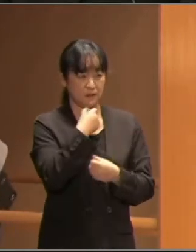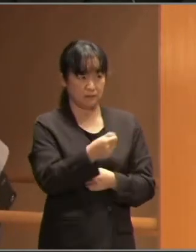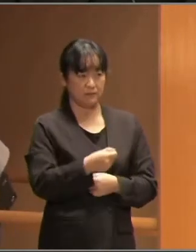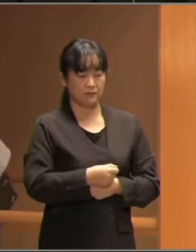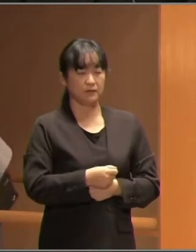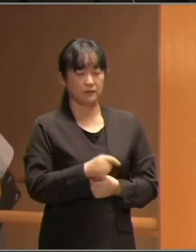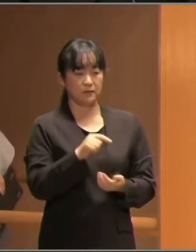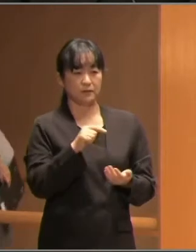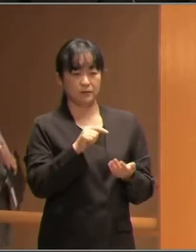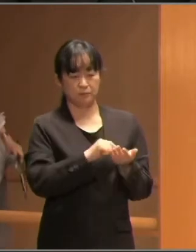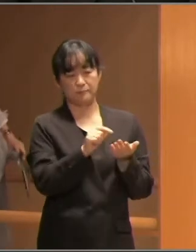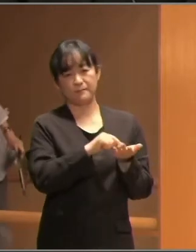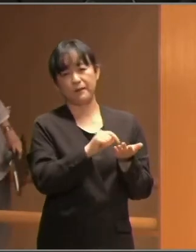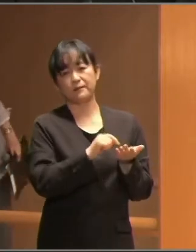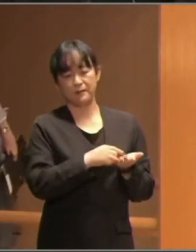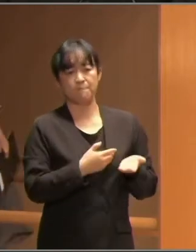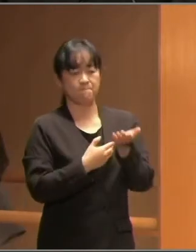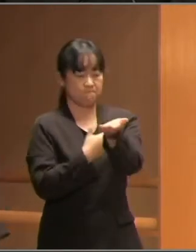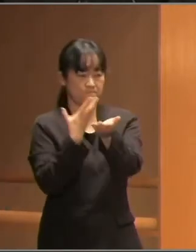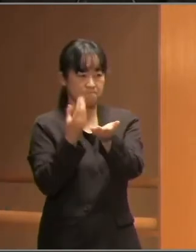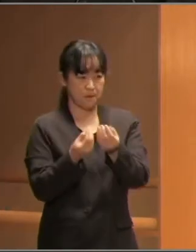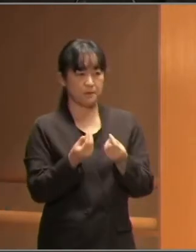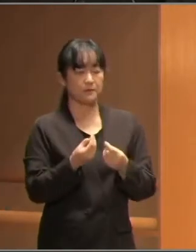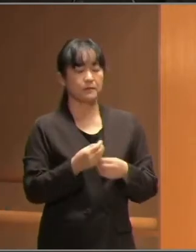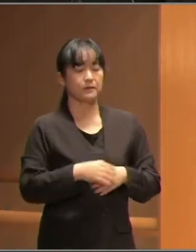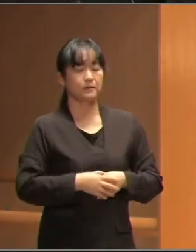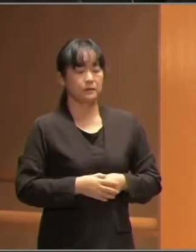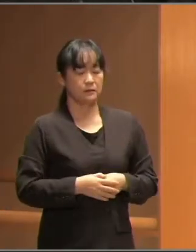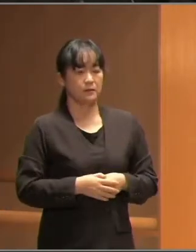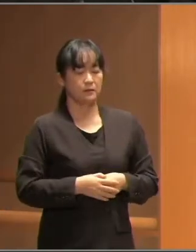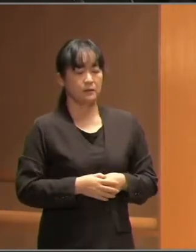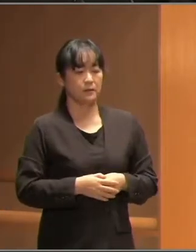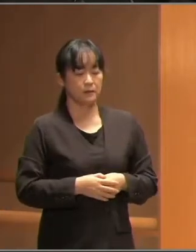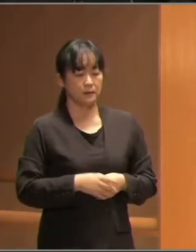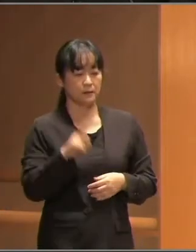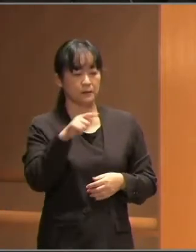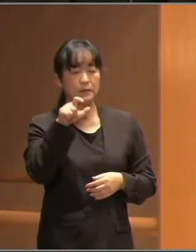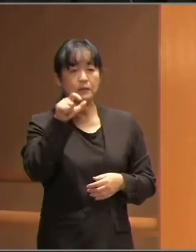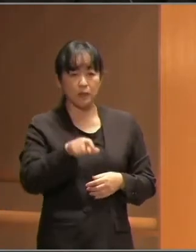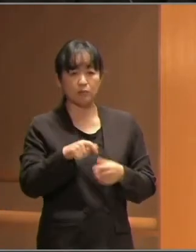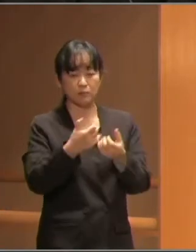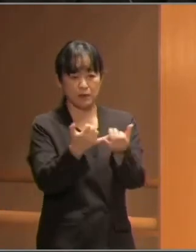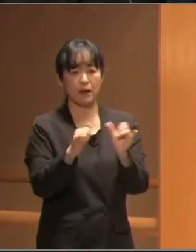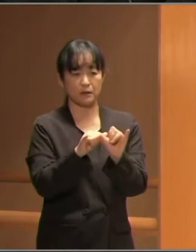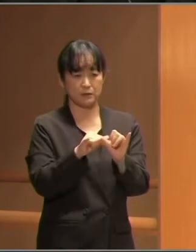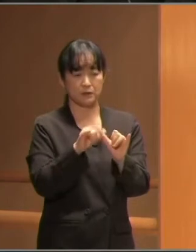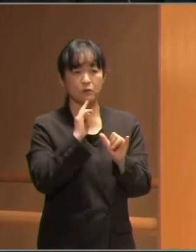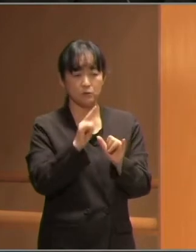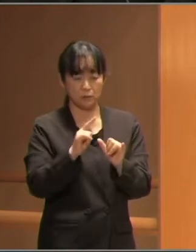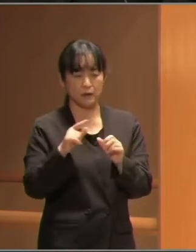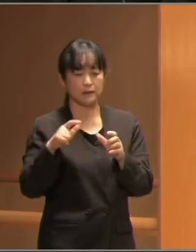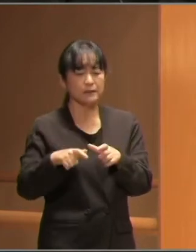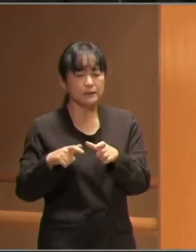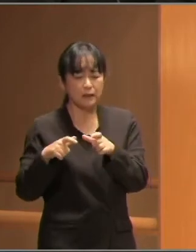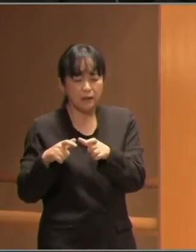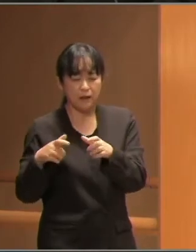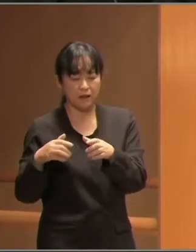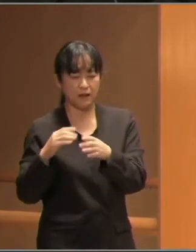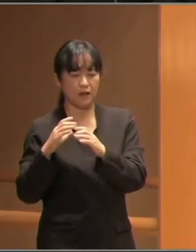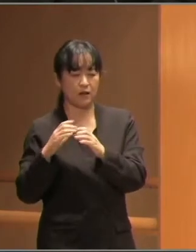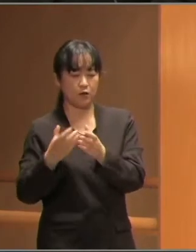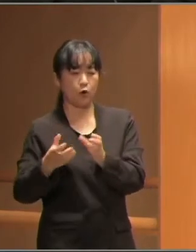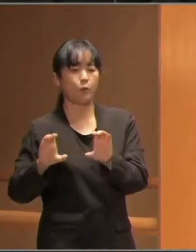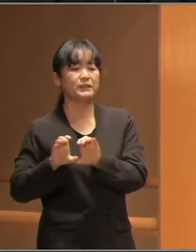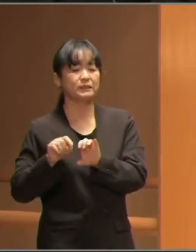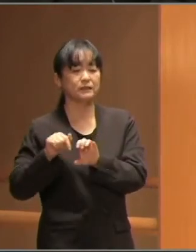come. This is the message that I sent. The people's societies started from very